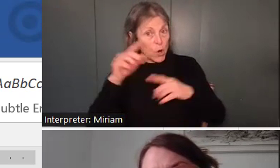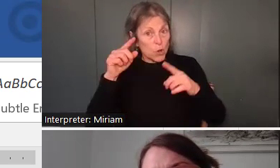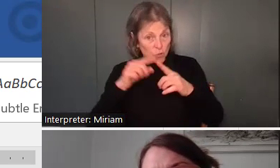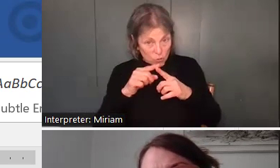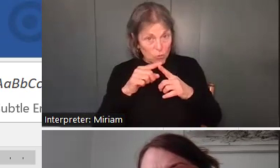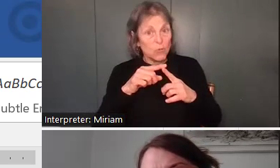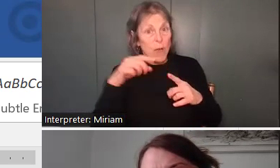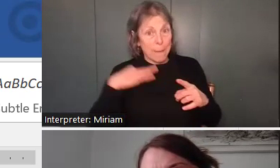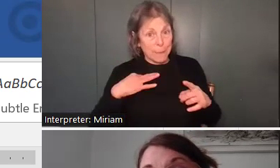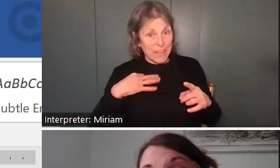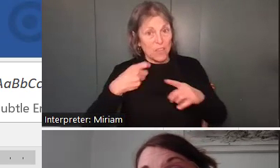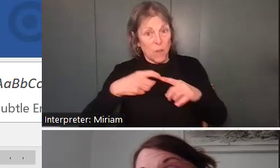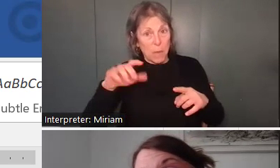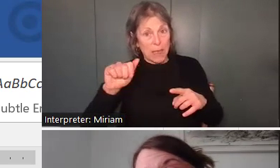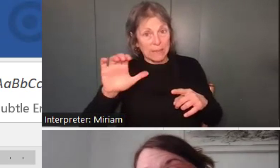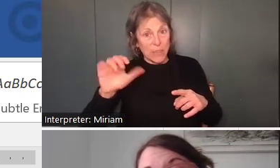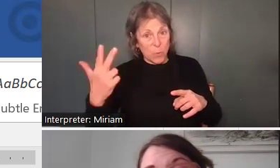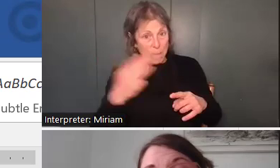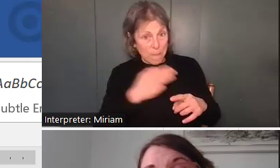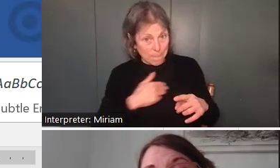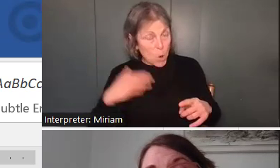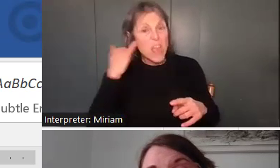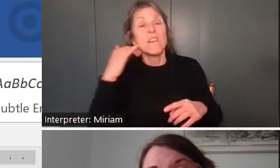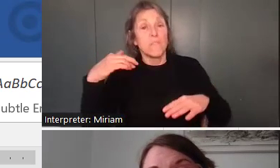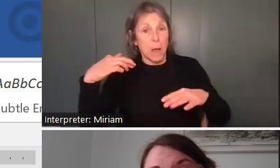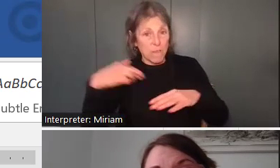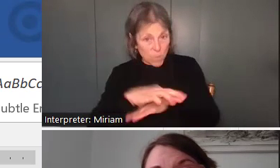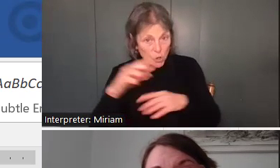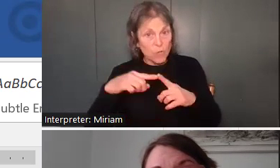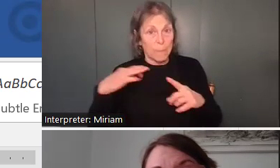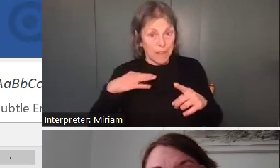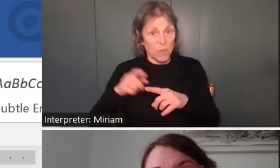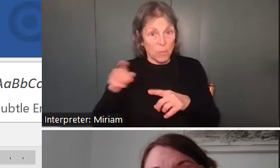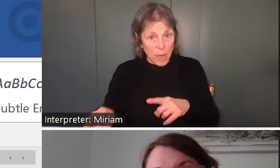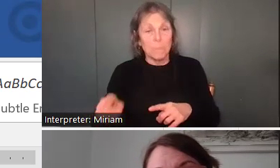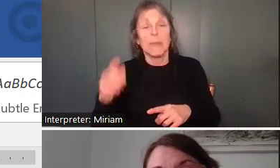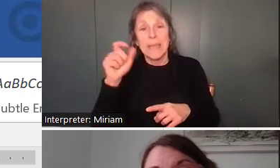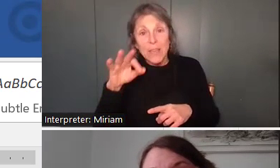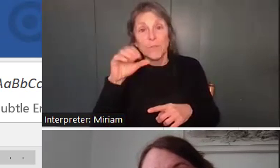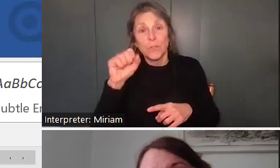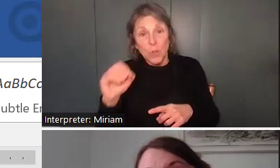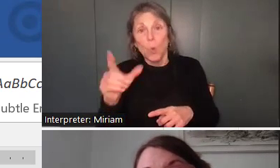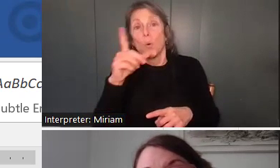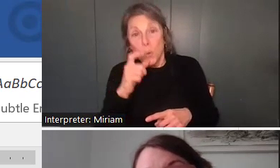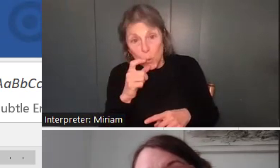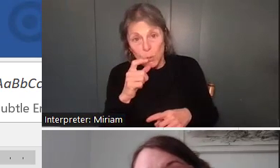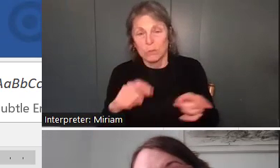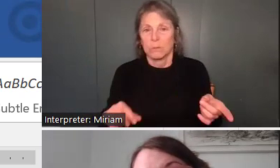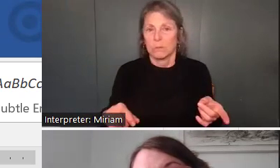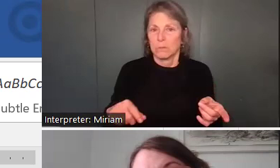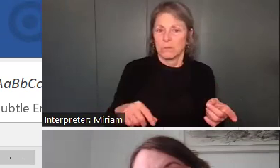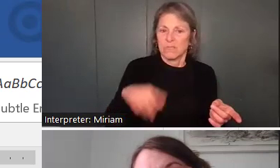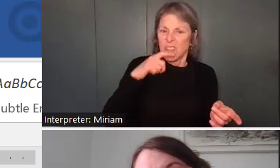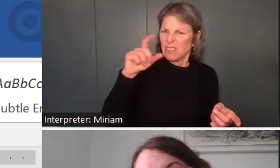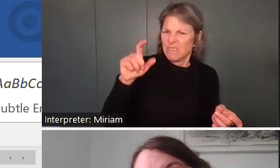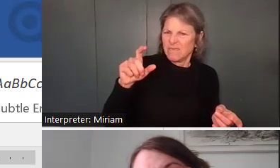who? What if it's like, Okay, what if it's that's, that? yeah, yeah, then it doesn't seem like you have to have,